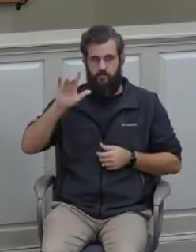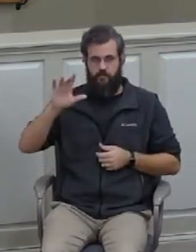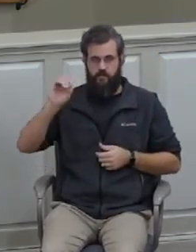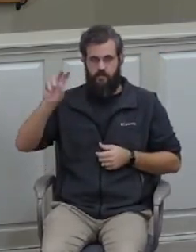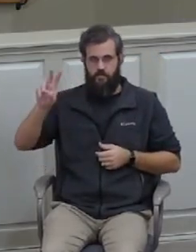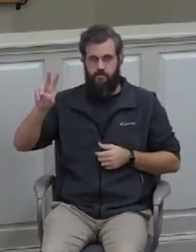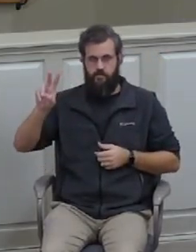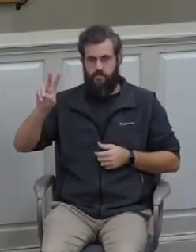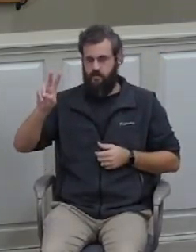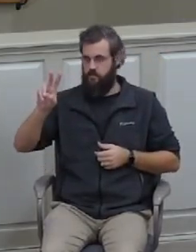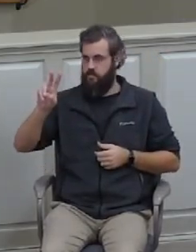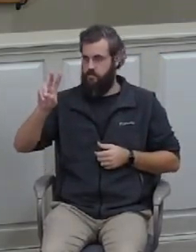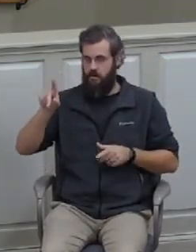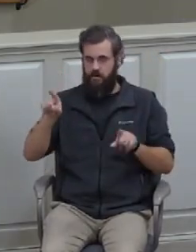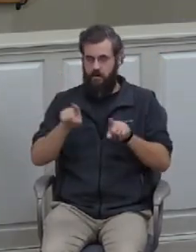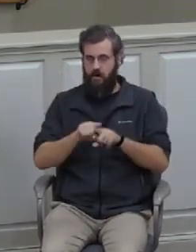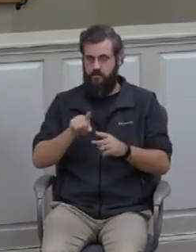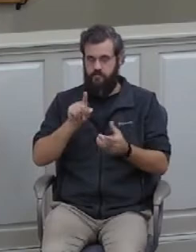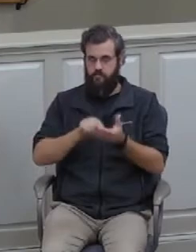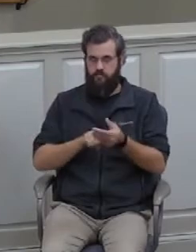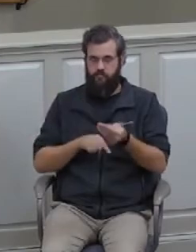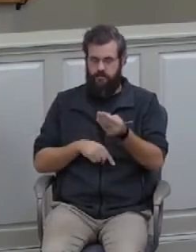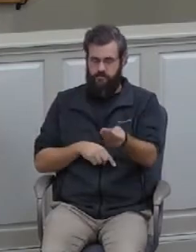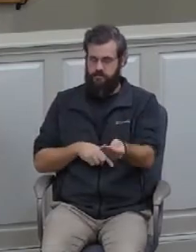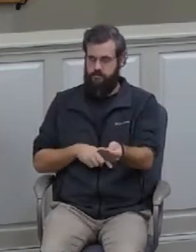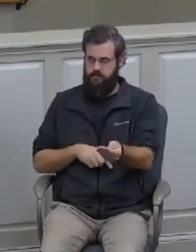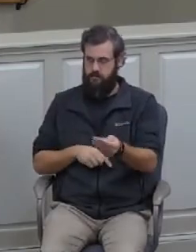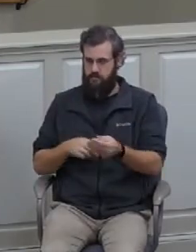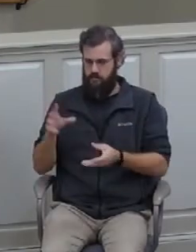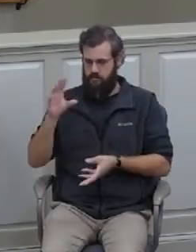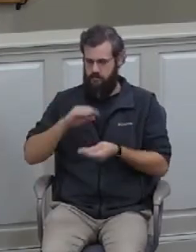2019-11-2502 as presented,